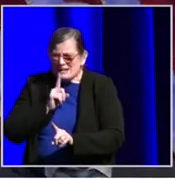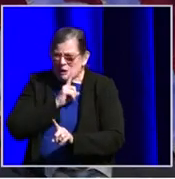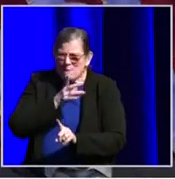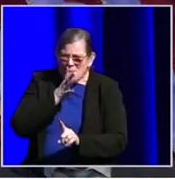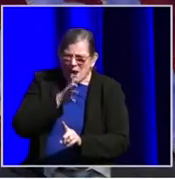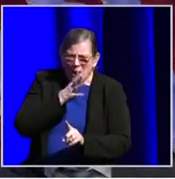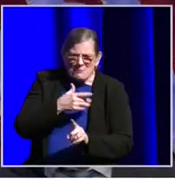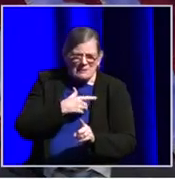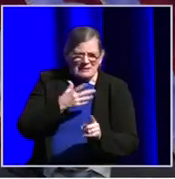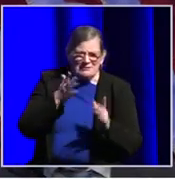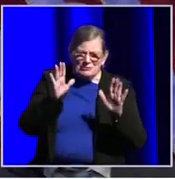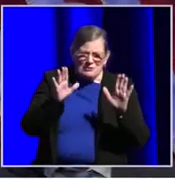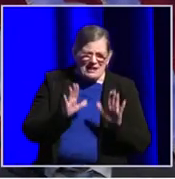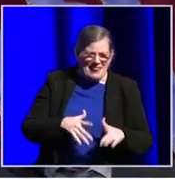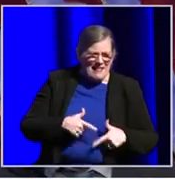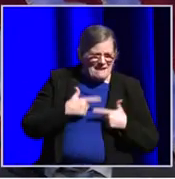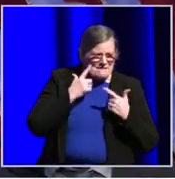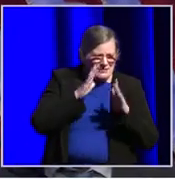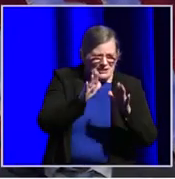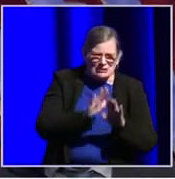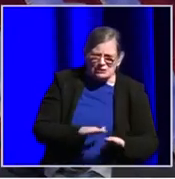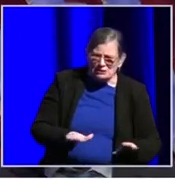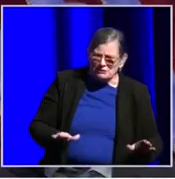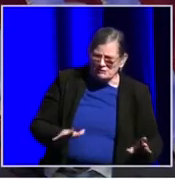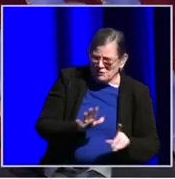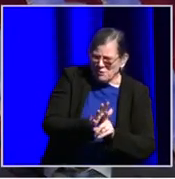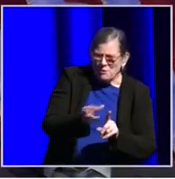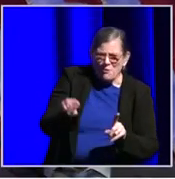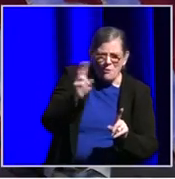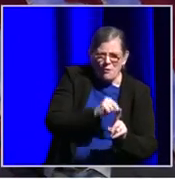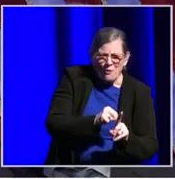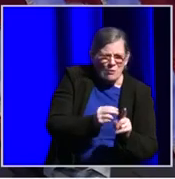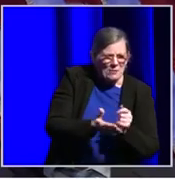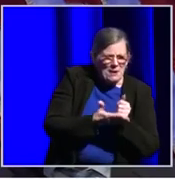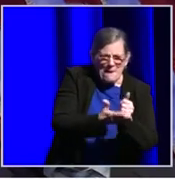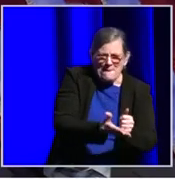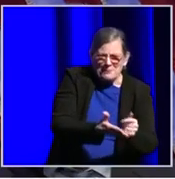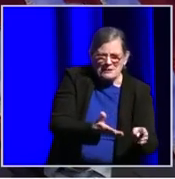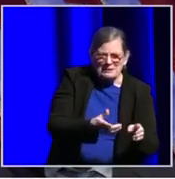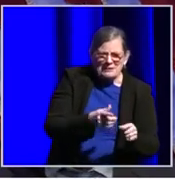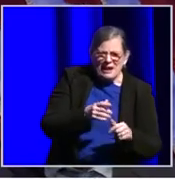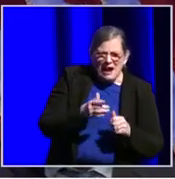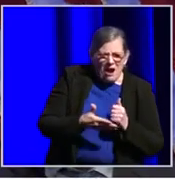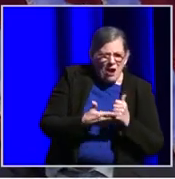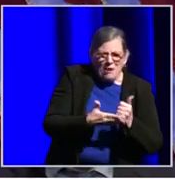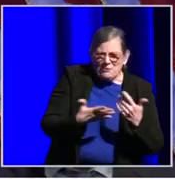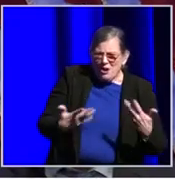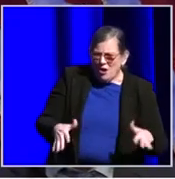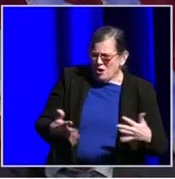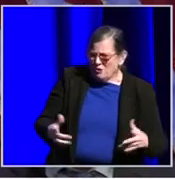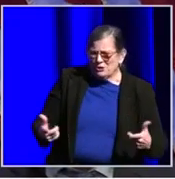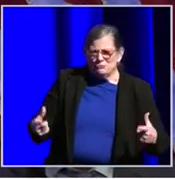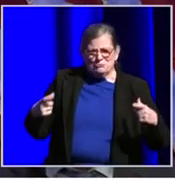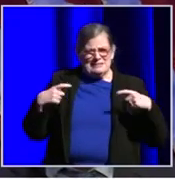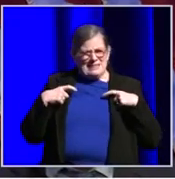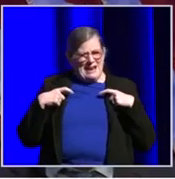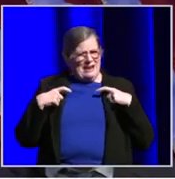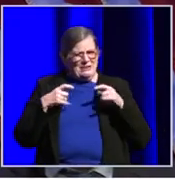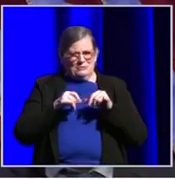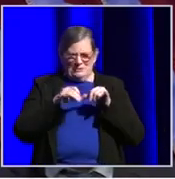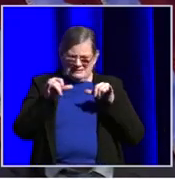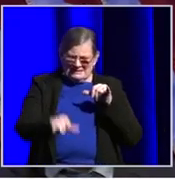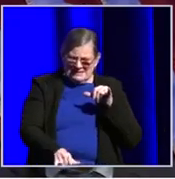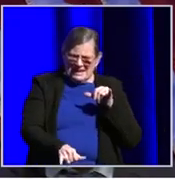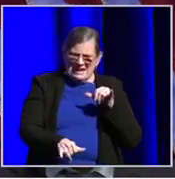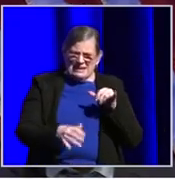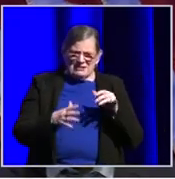kids on her own. We must help the double retirees trying to age in place. This is their